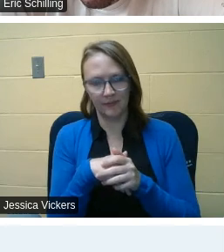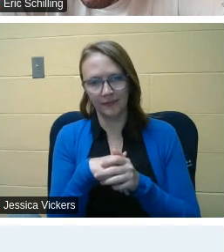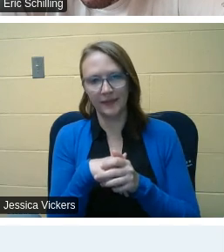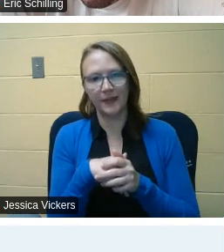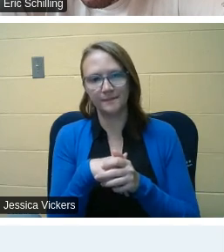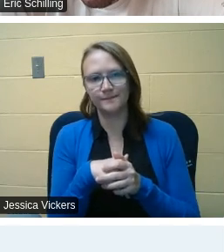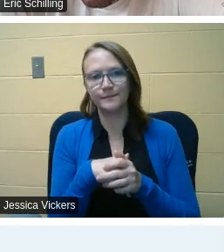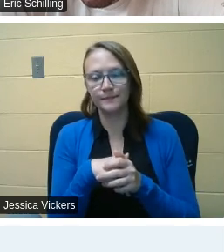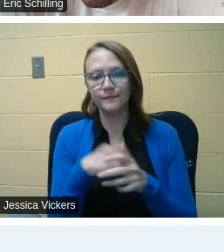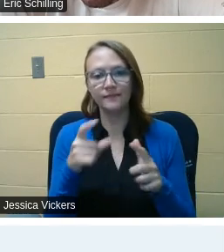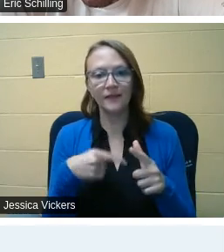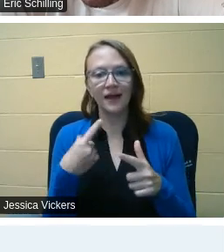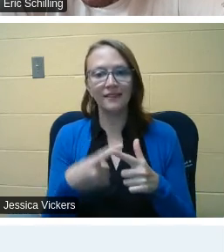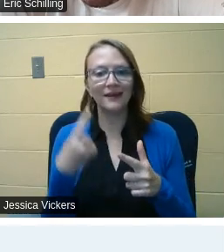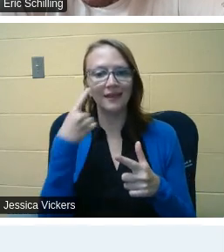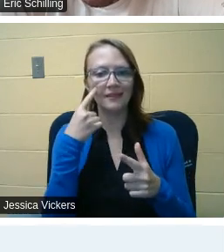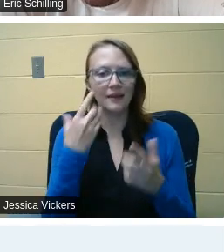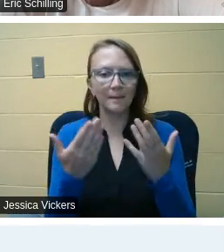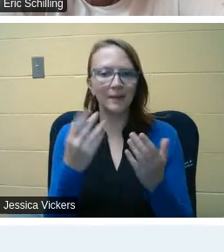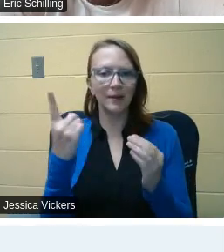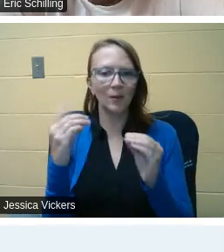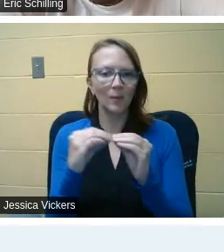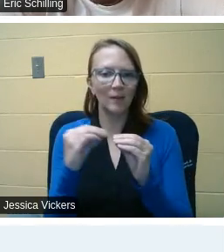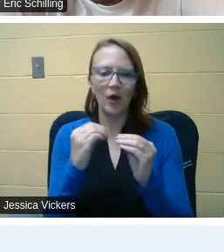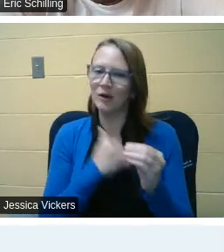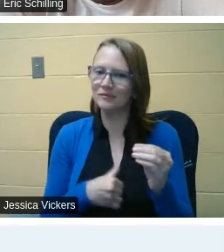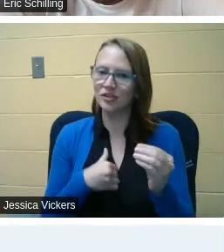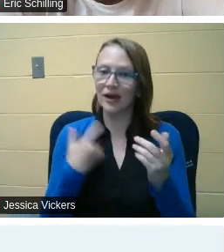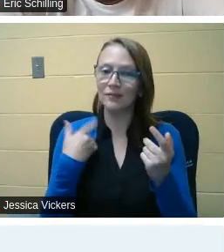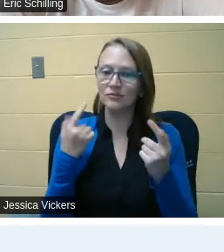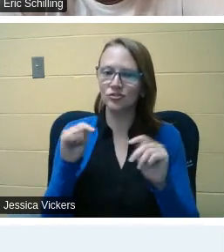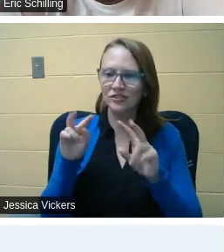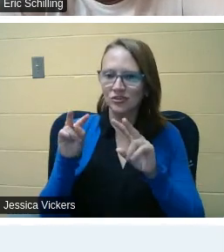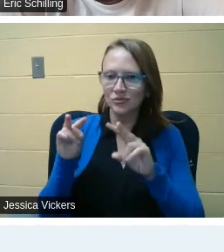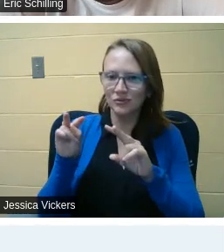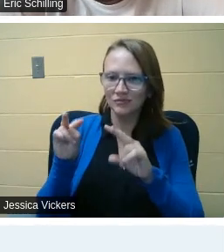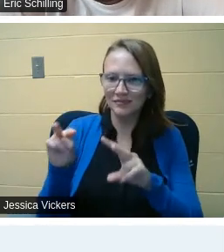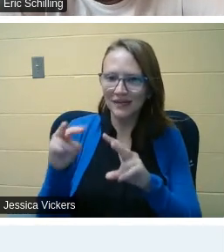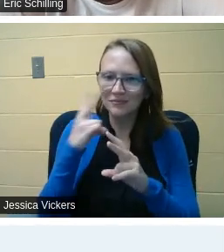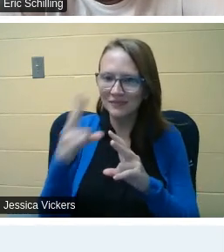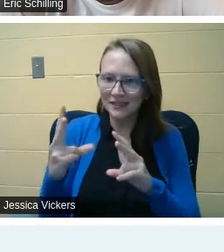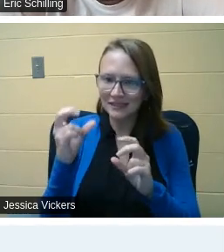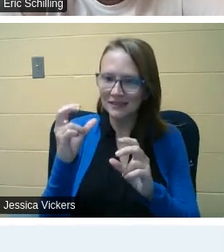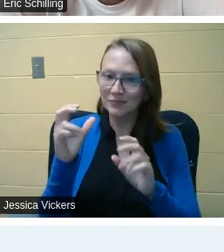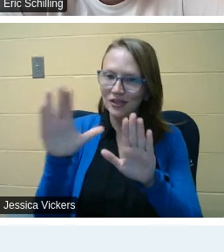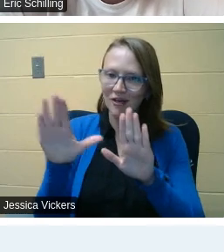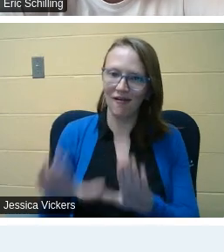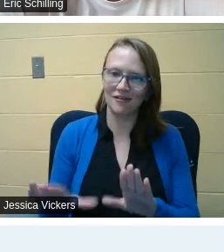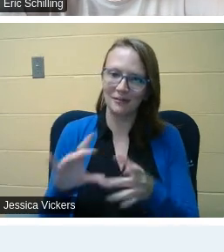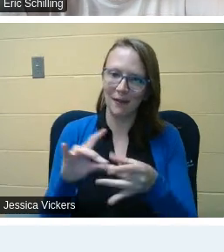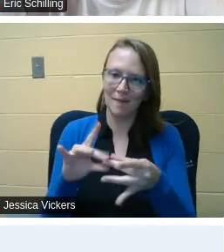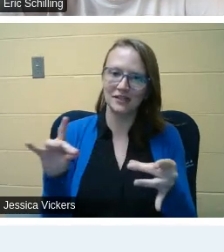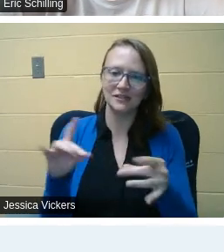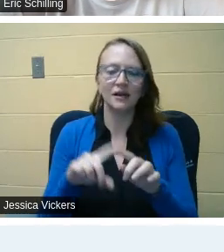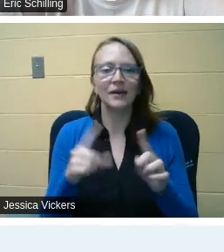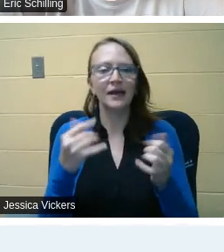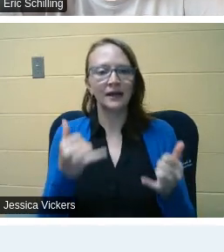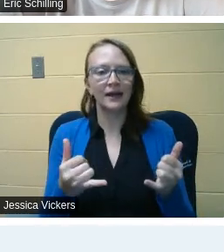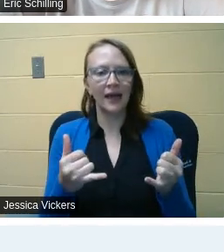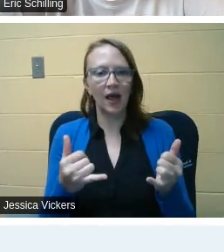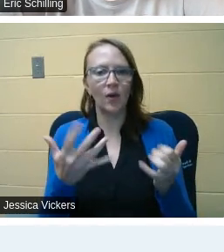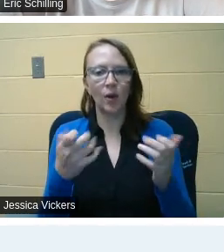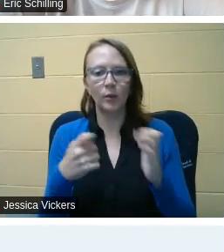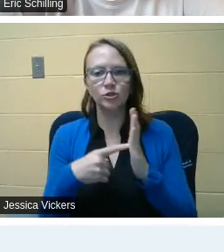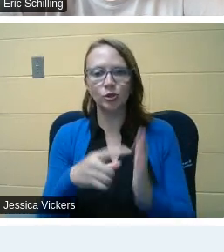All right, and then I think we should do one more. I'm sorry, I'm trying to keep an eye on the chat. I'm seeing some amazing comments flowing through. But now let's look at the tilt block, because this